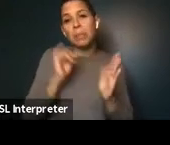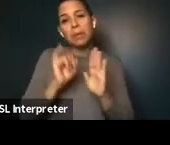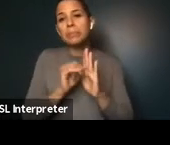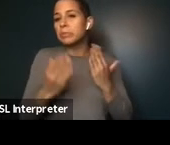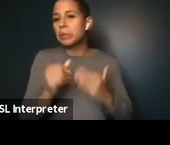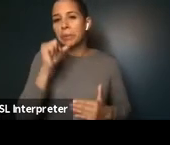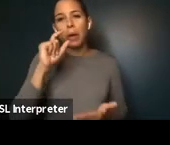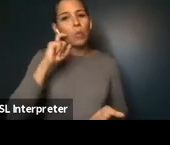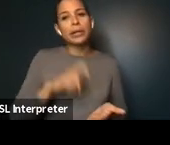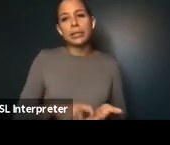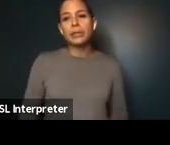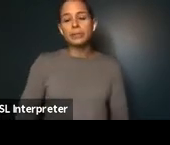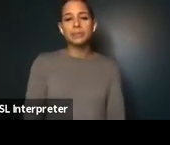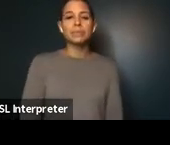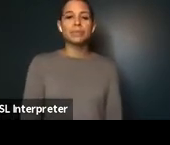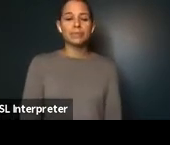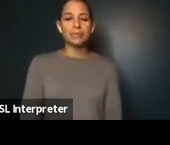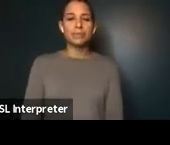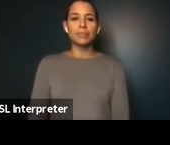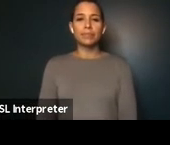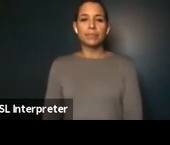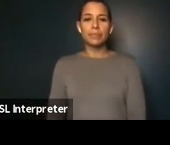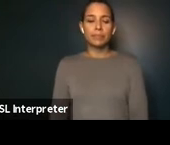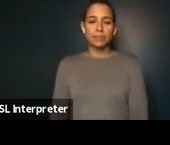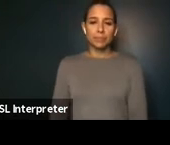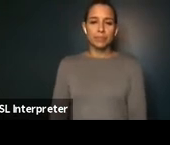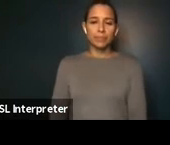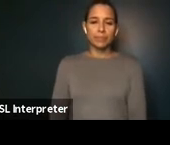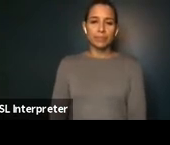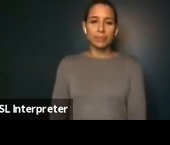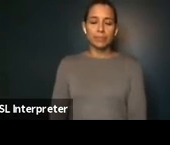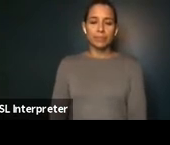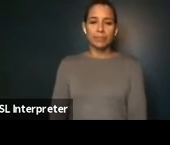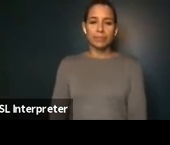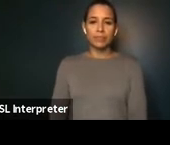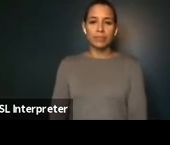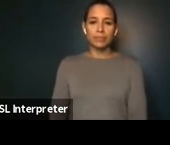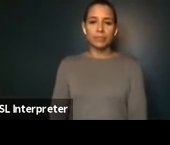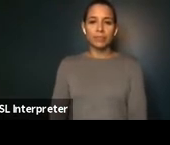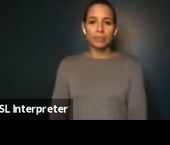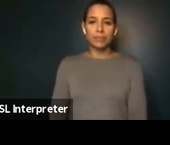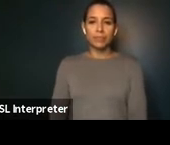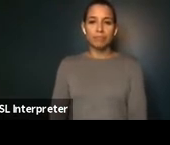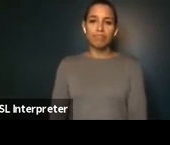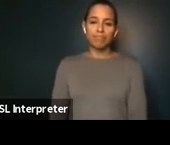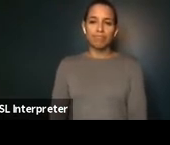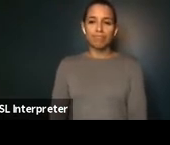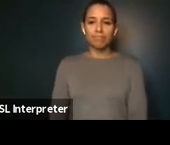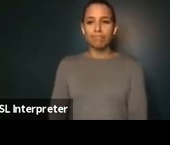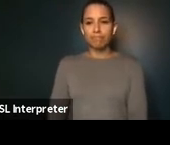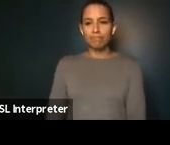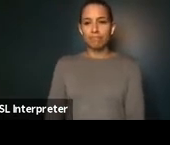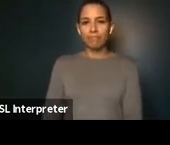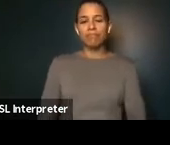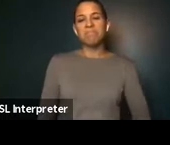Some may recognize and you can see how important, among other things, the